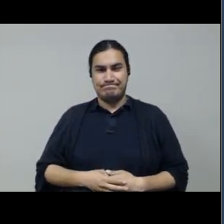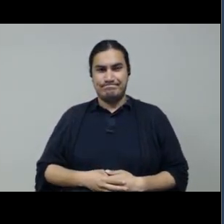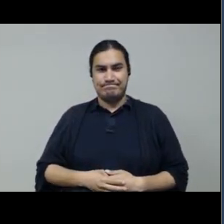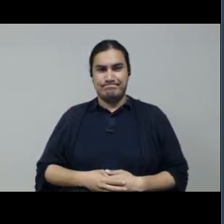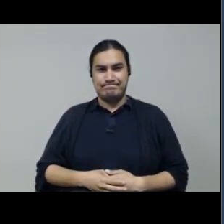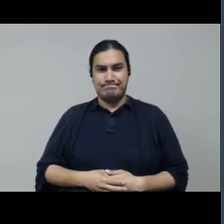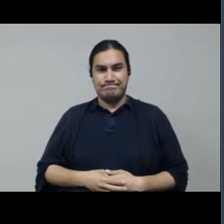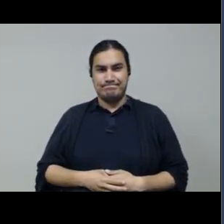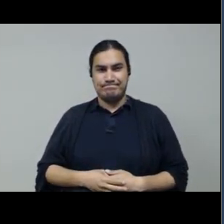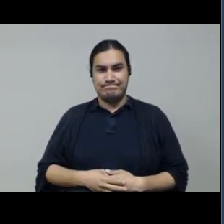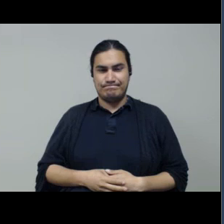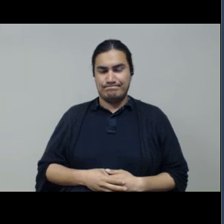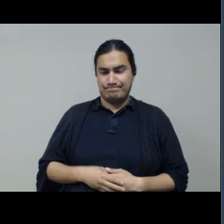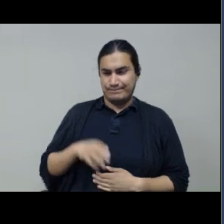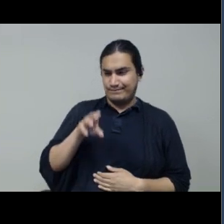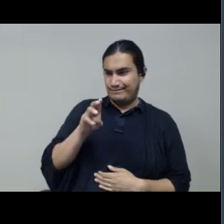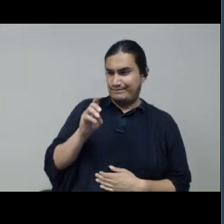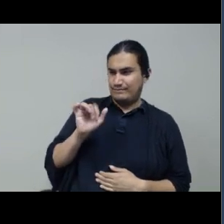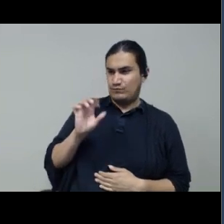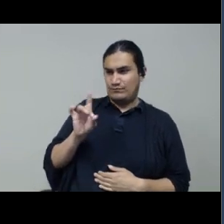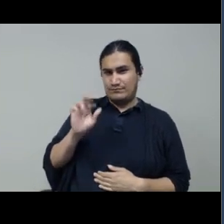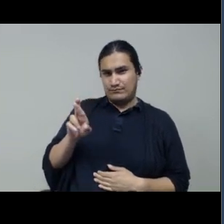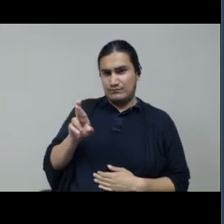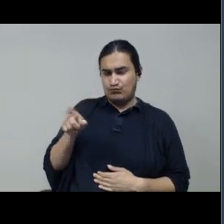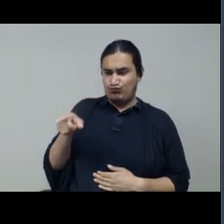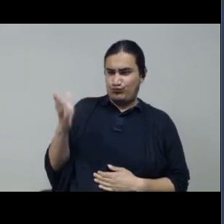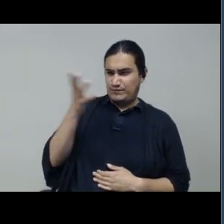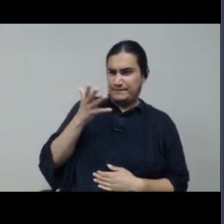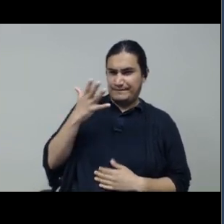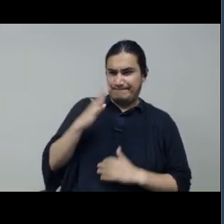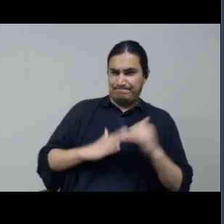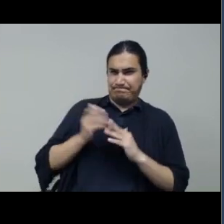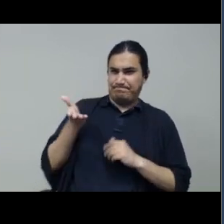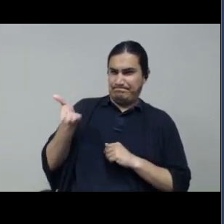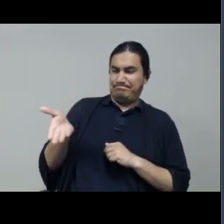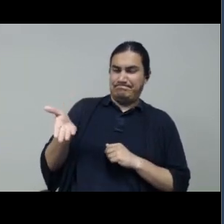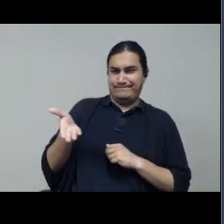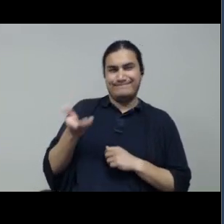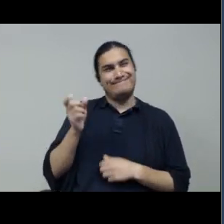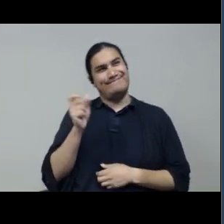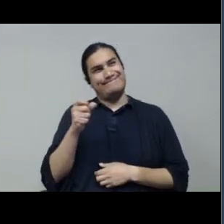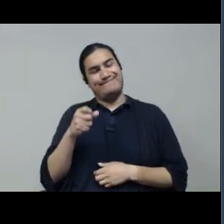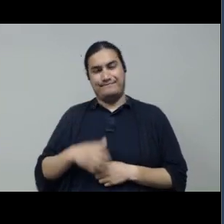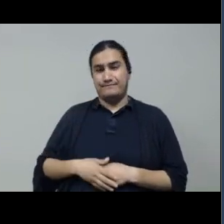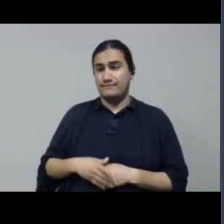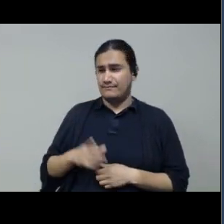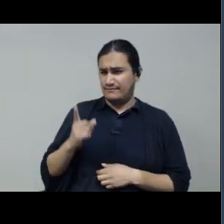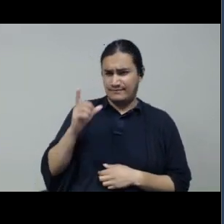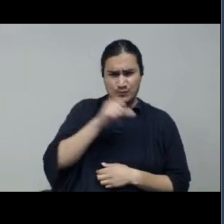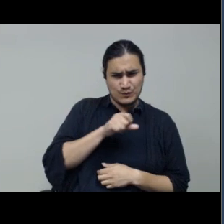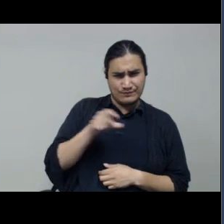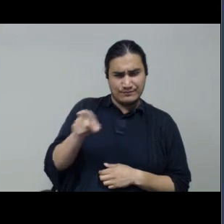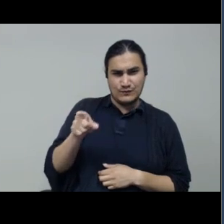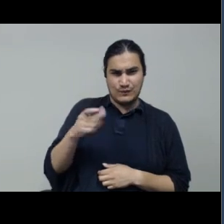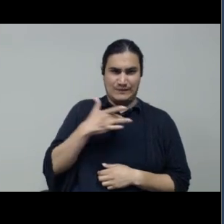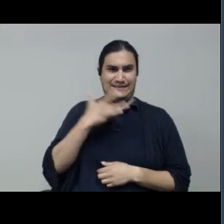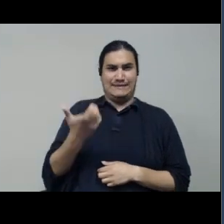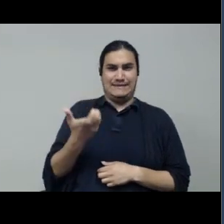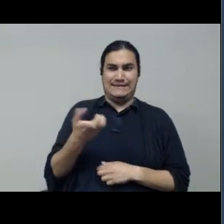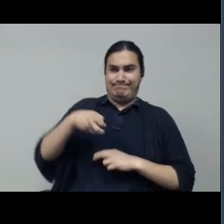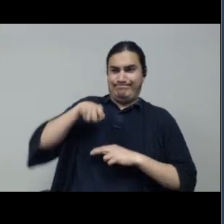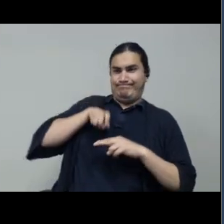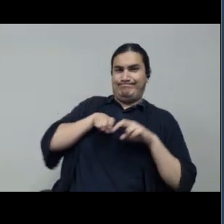Mayor Dyer, you look very comfortable on that side of the dais, Yes. but I assume you spend most of your time over on this side of the dais. And